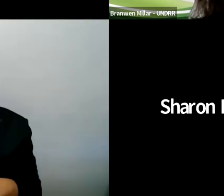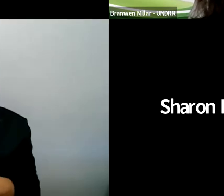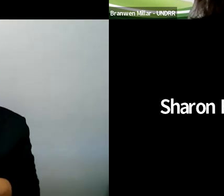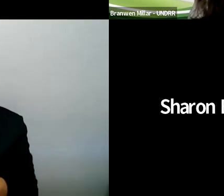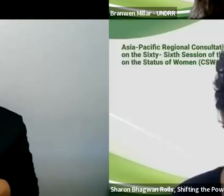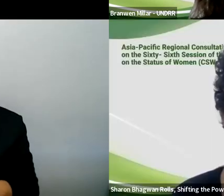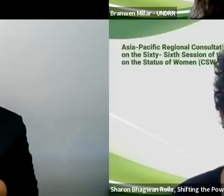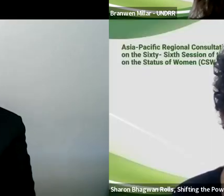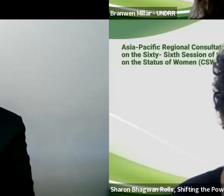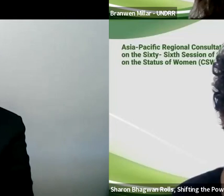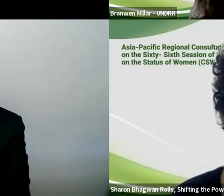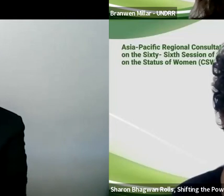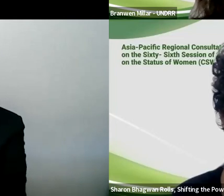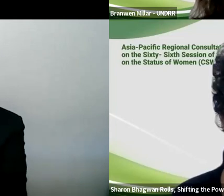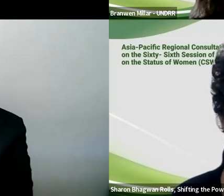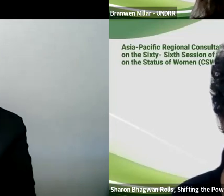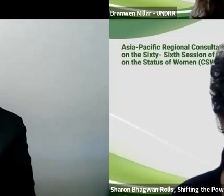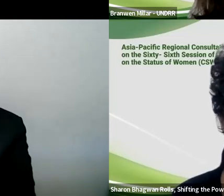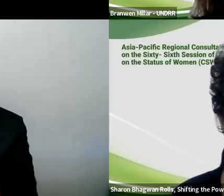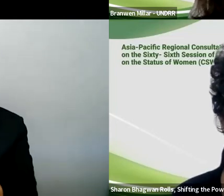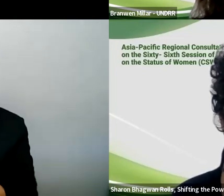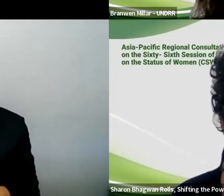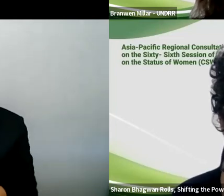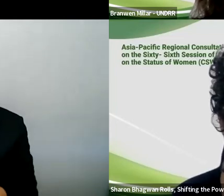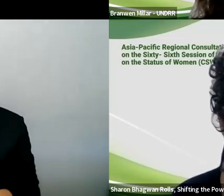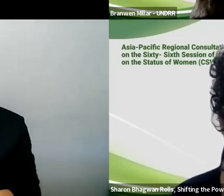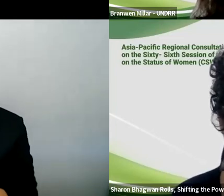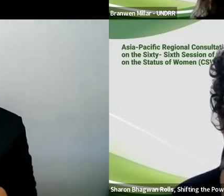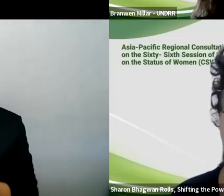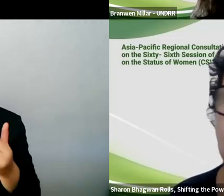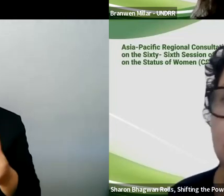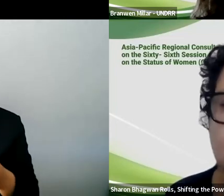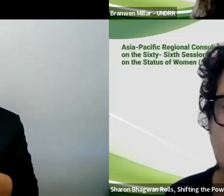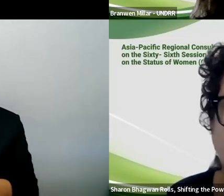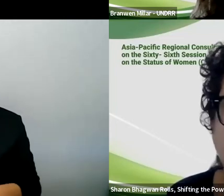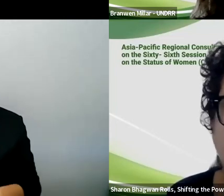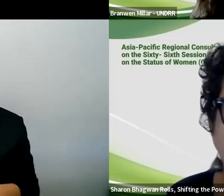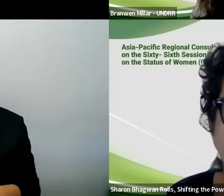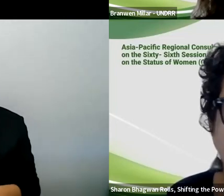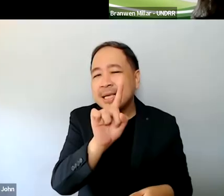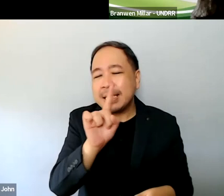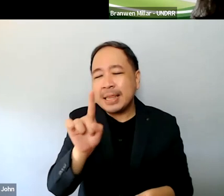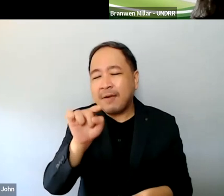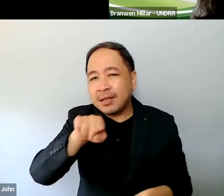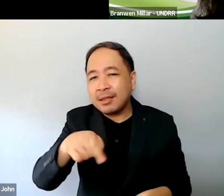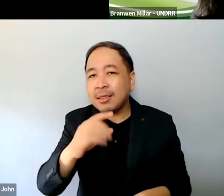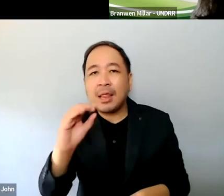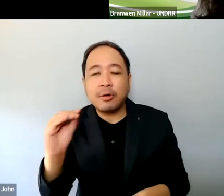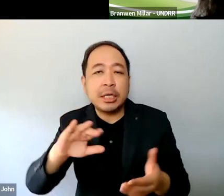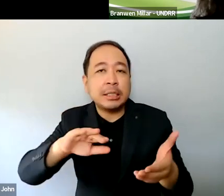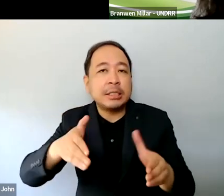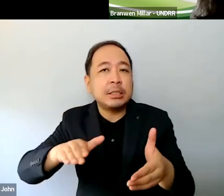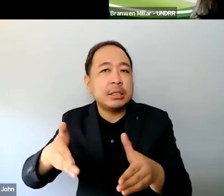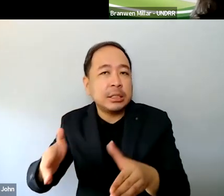workers in Asia is already a disaster. Of the estimated 11,000 deaths from unintentional acute